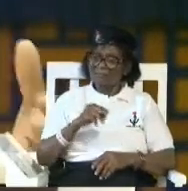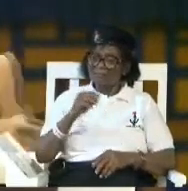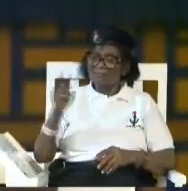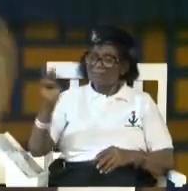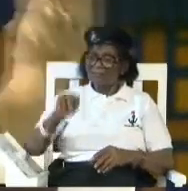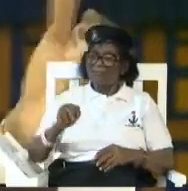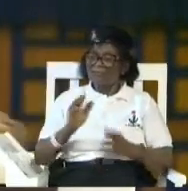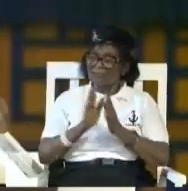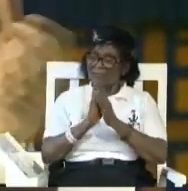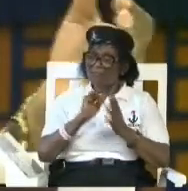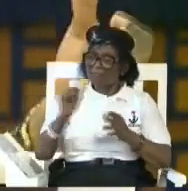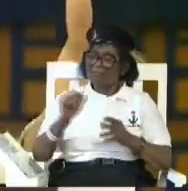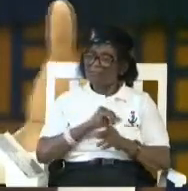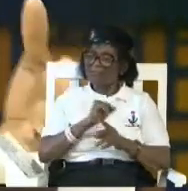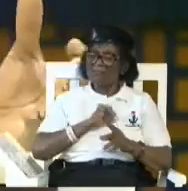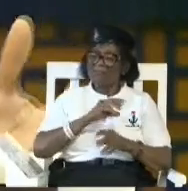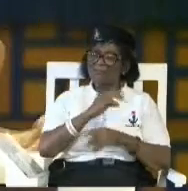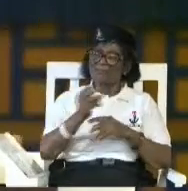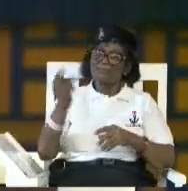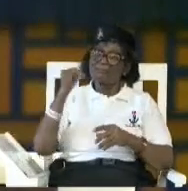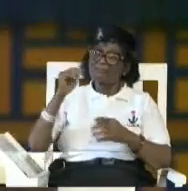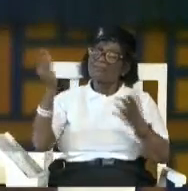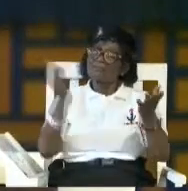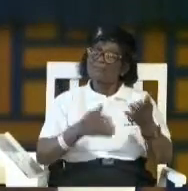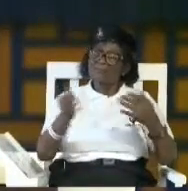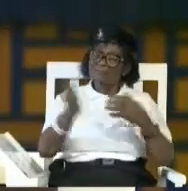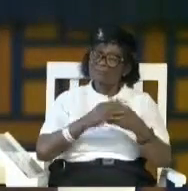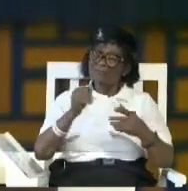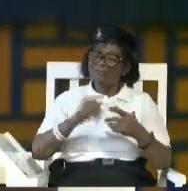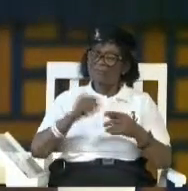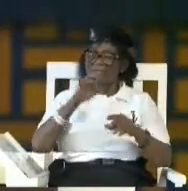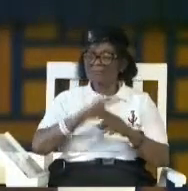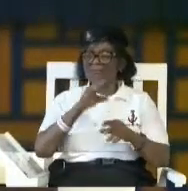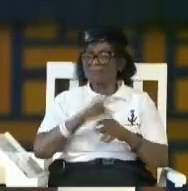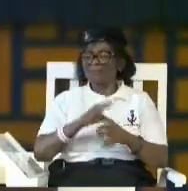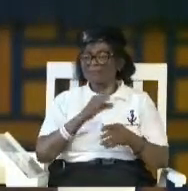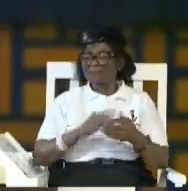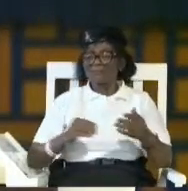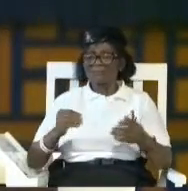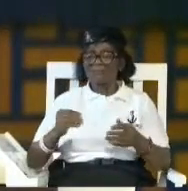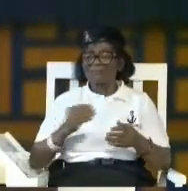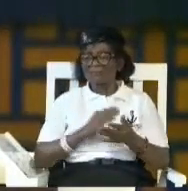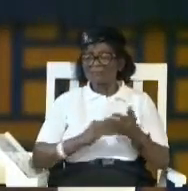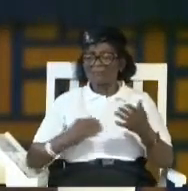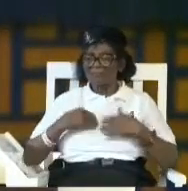somebody announced the hymn that will precede the sermon.